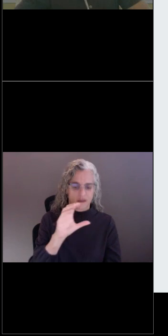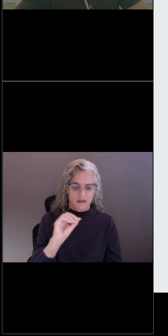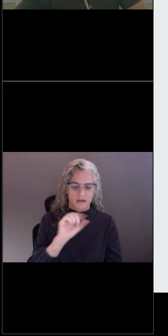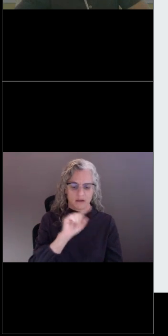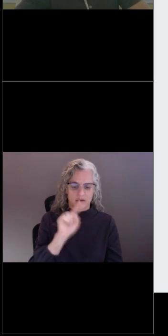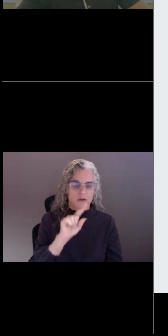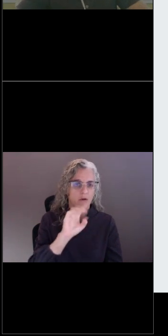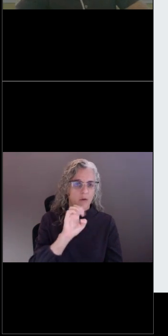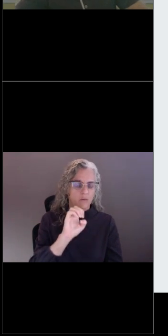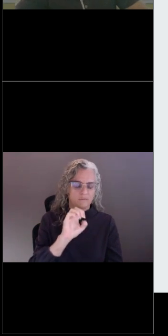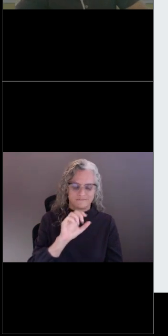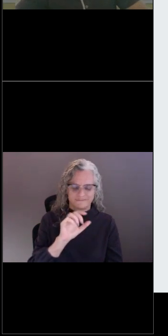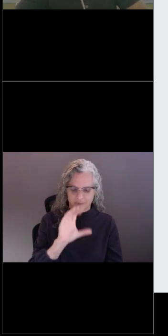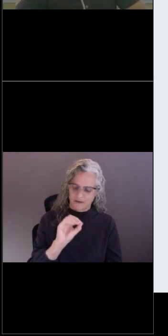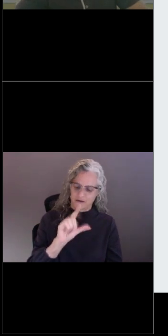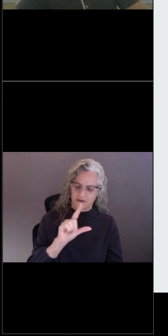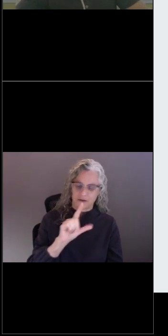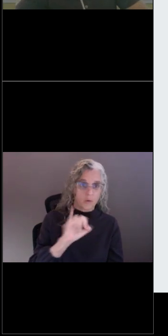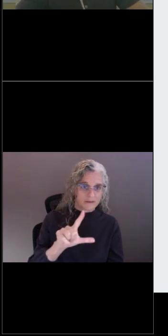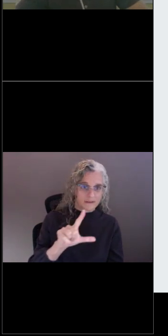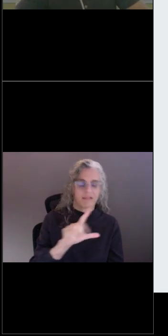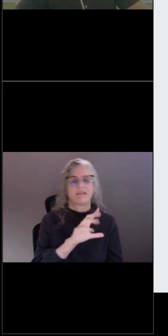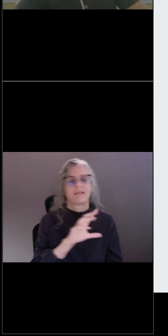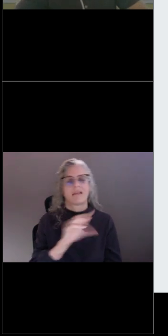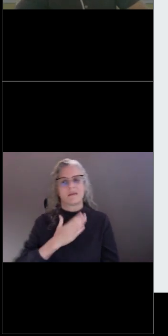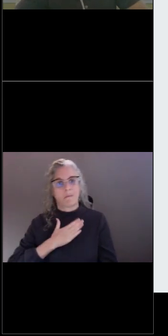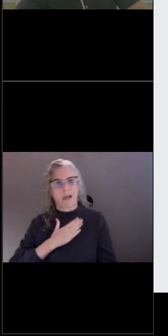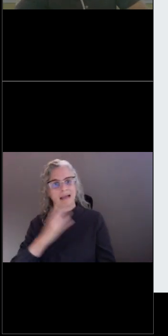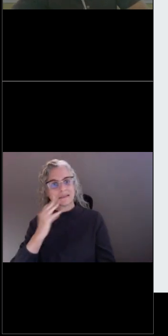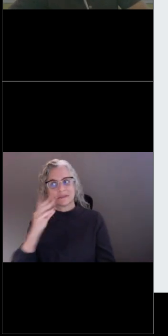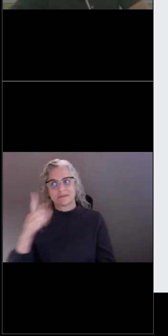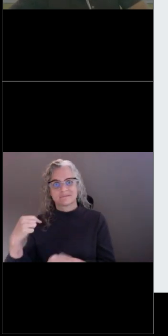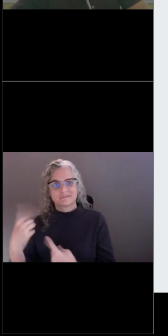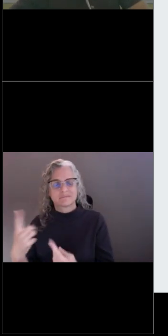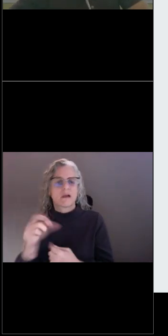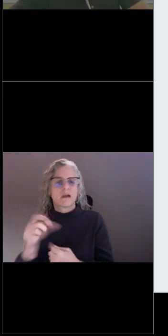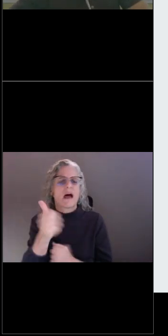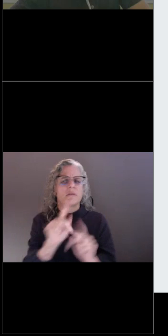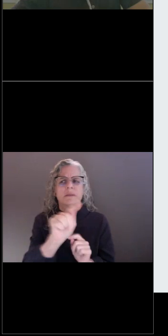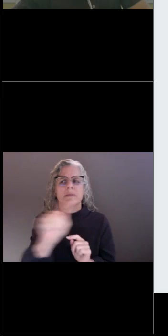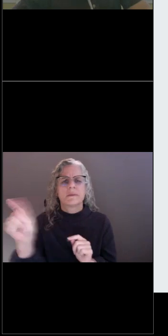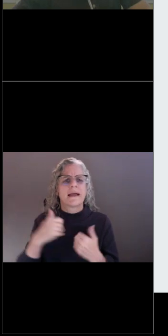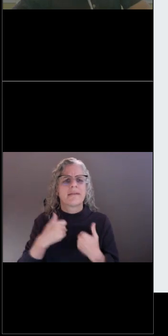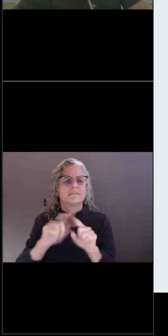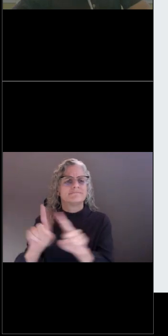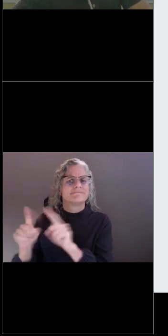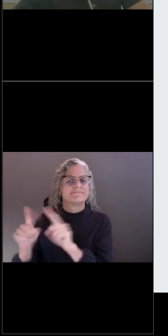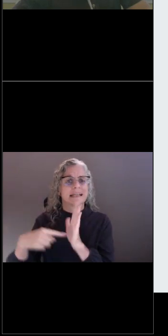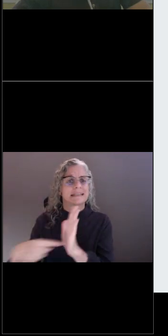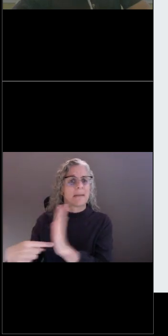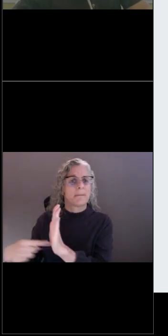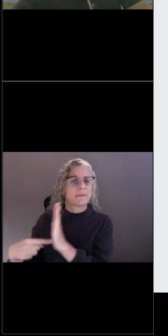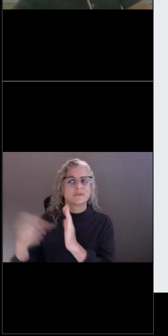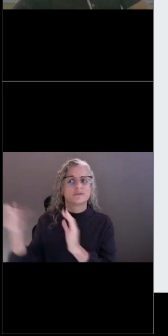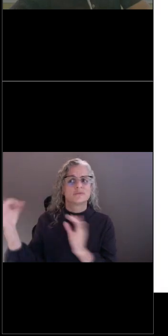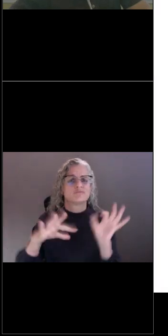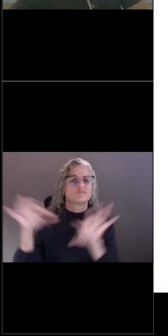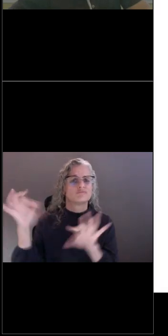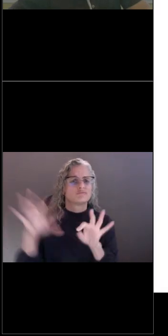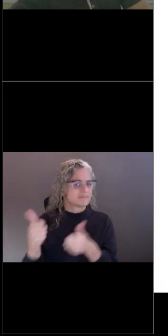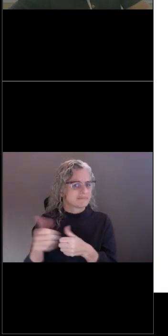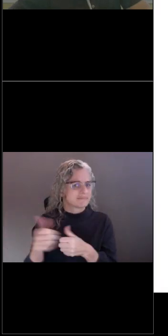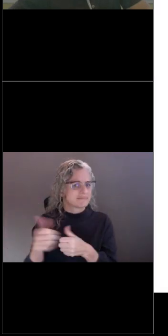own personal experience. And I'm sure, you know, in the question period, people might have their own examples to share about this. And I